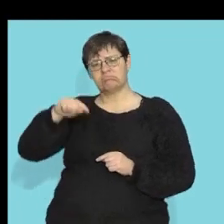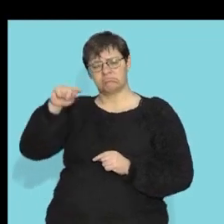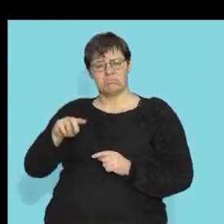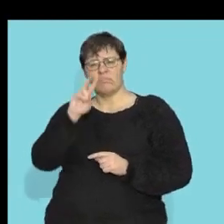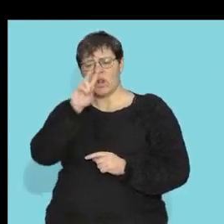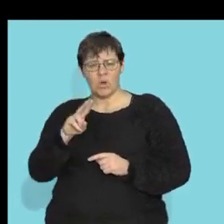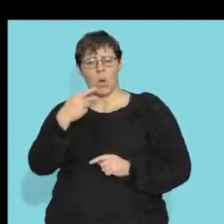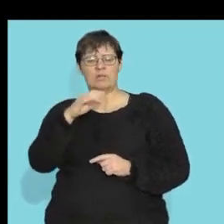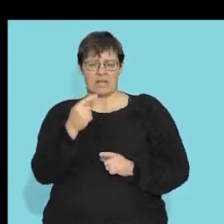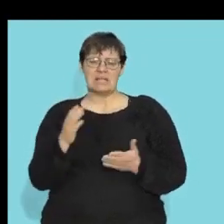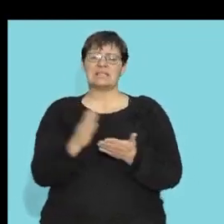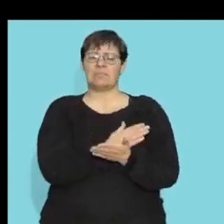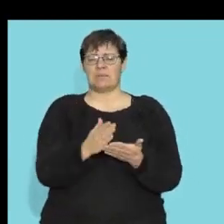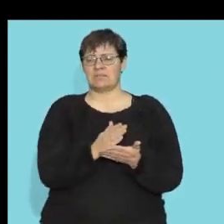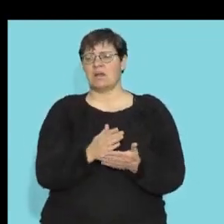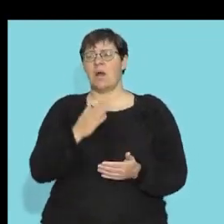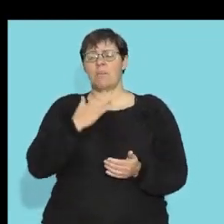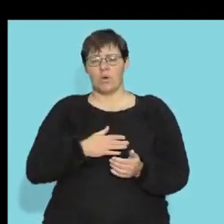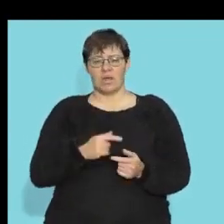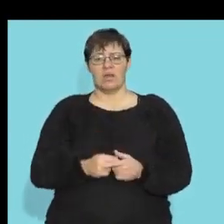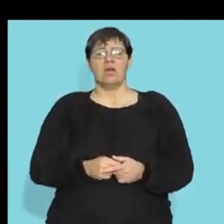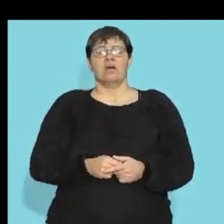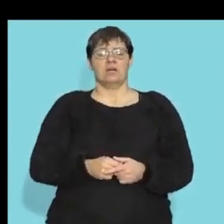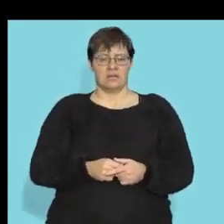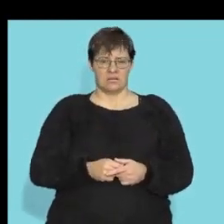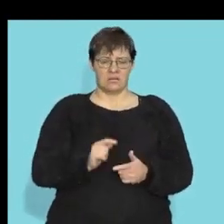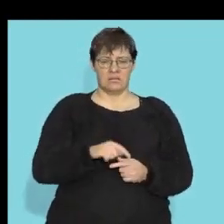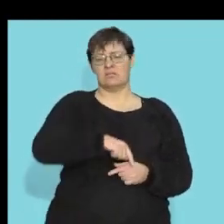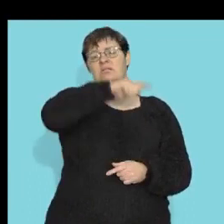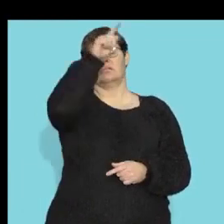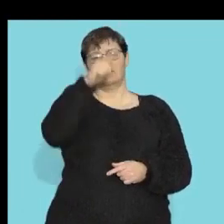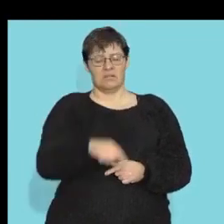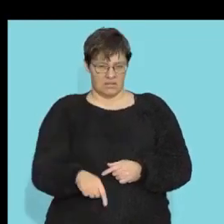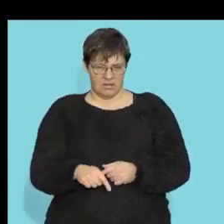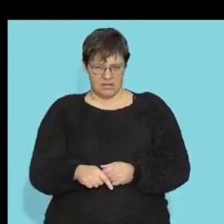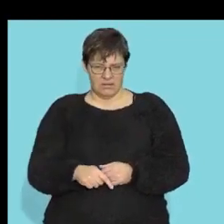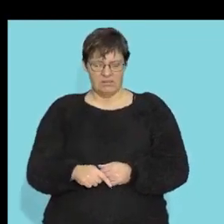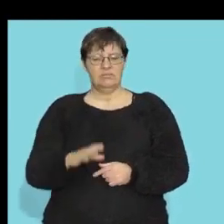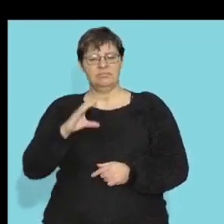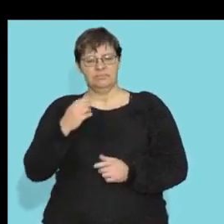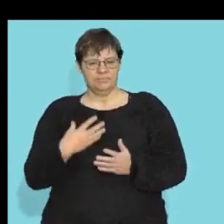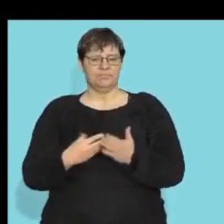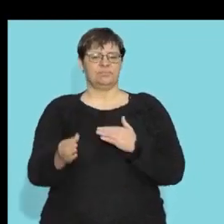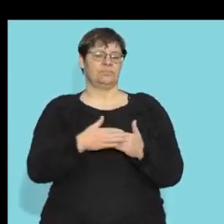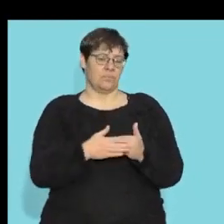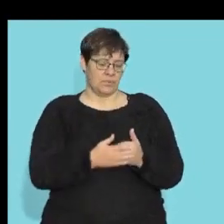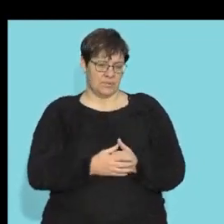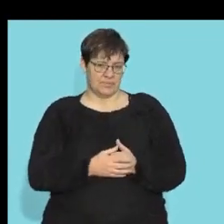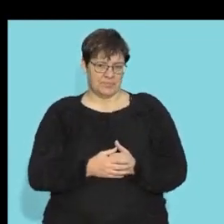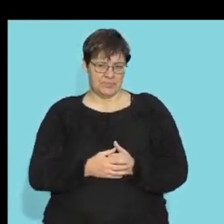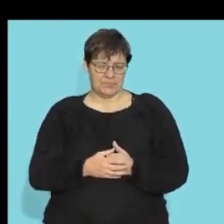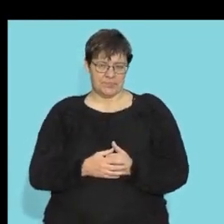we looked at homeostasis, there will be times when your body will need more oxygen and take out more carbon